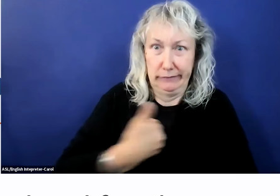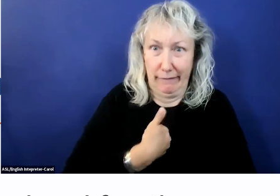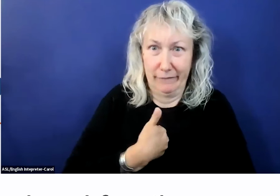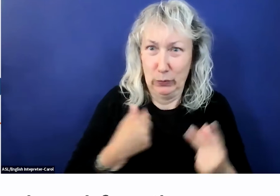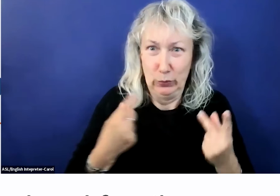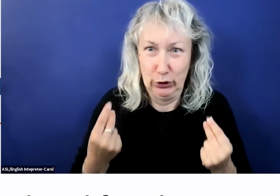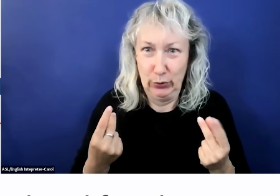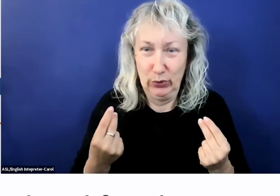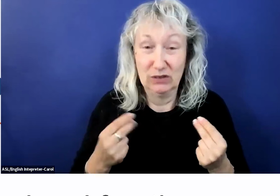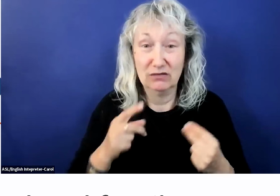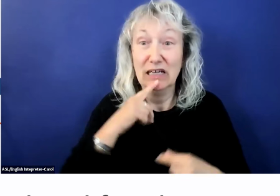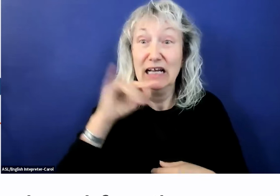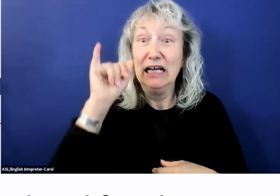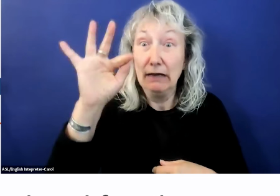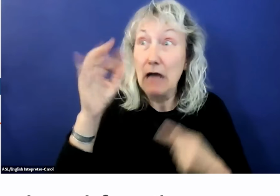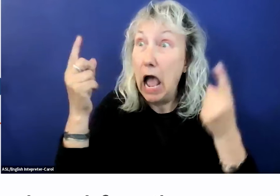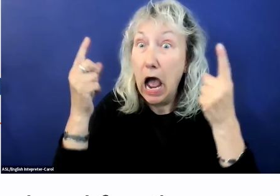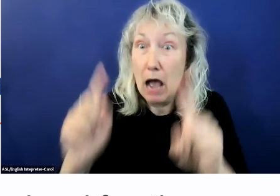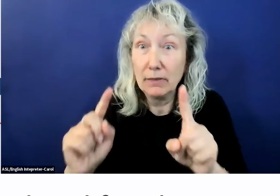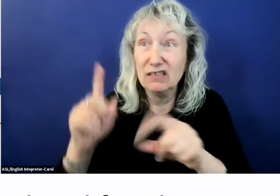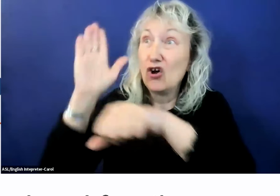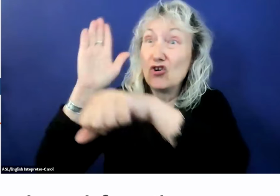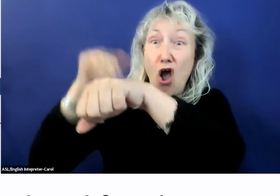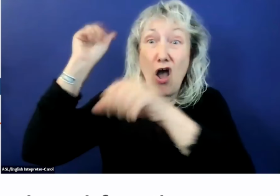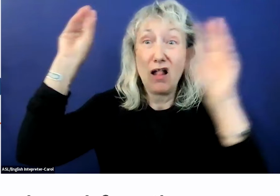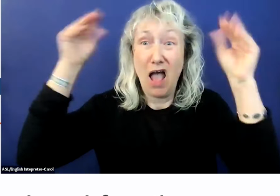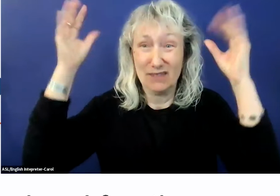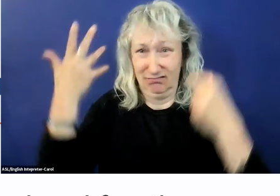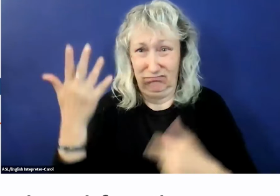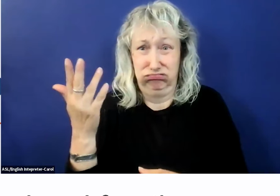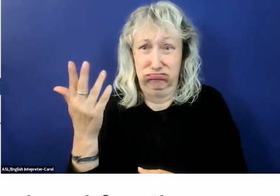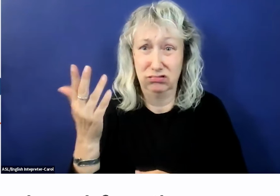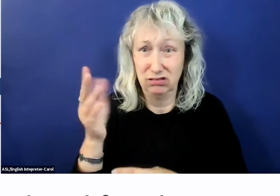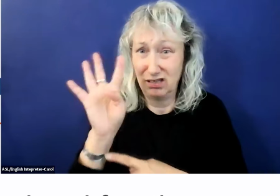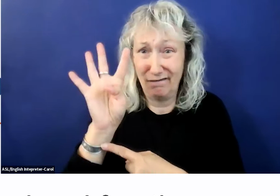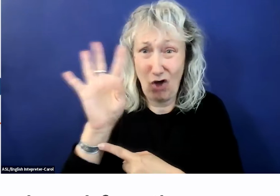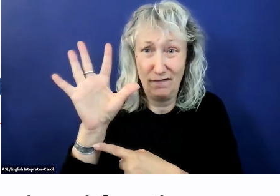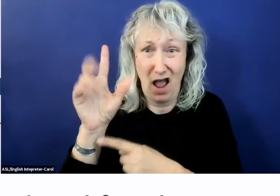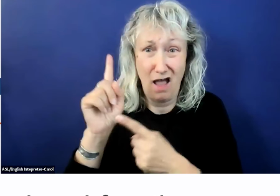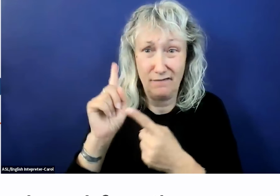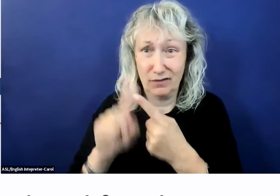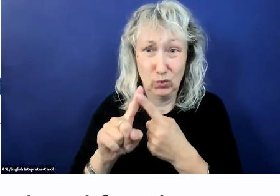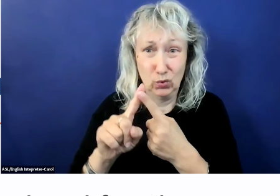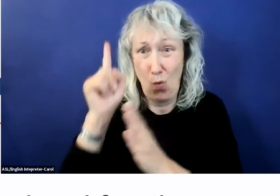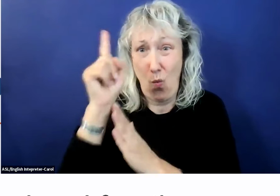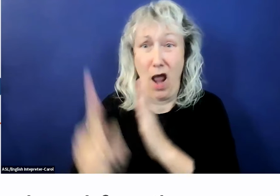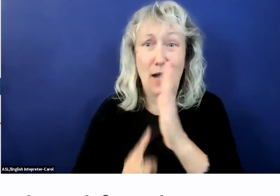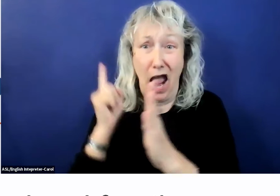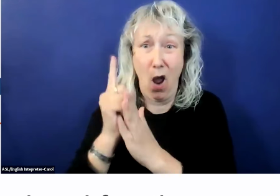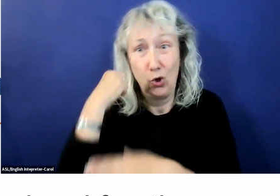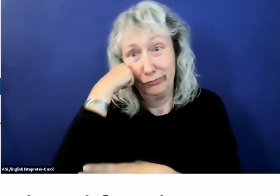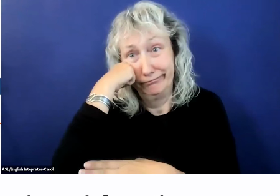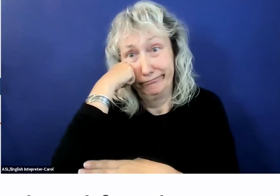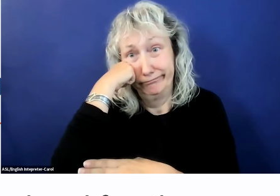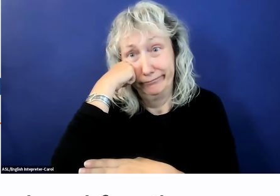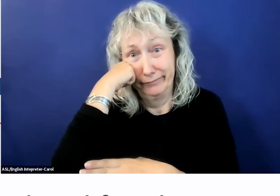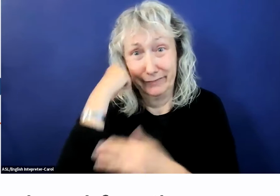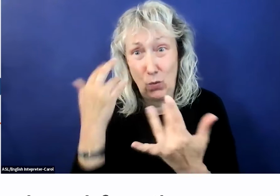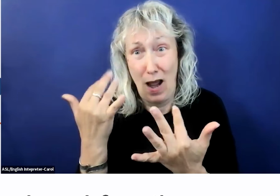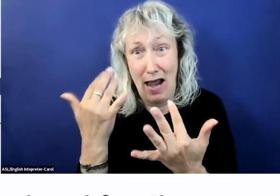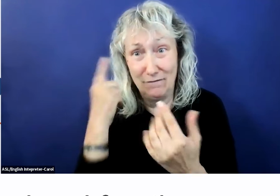quickest assistance from an ambulance is 45 minutes to an hour away. And this is also true of fire and